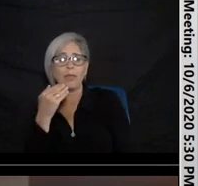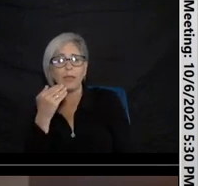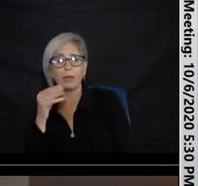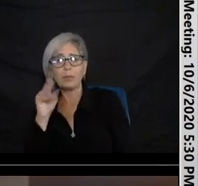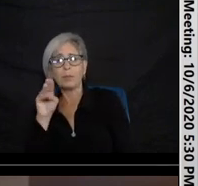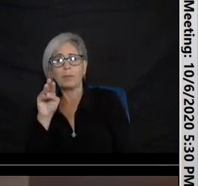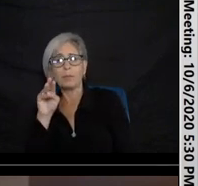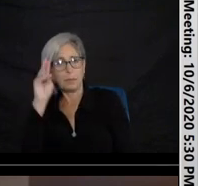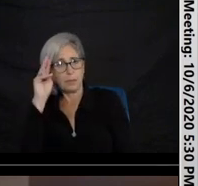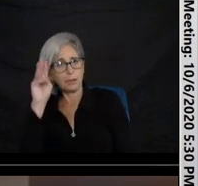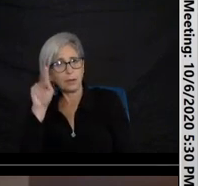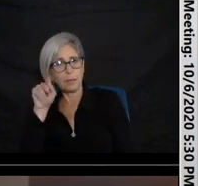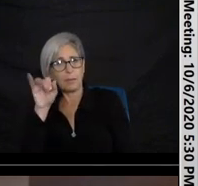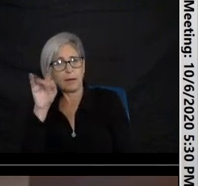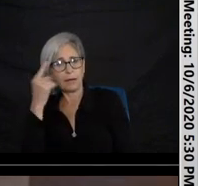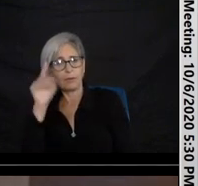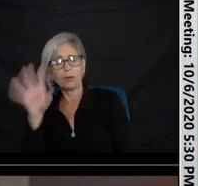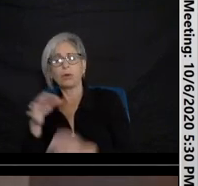for your comment.